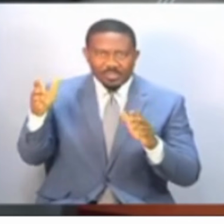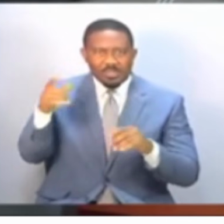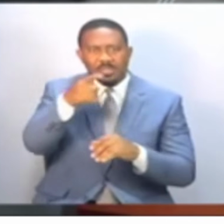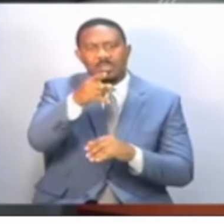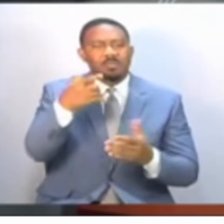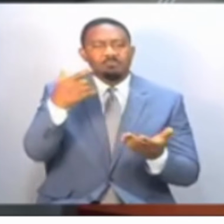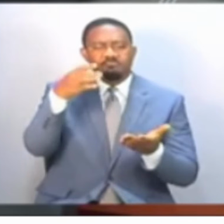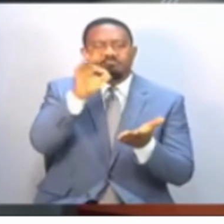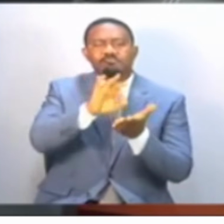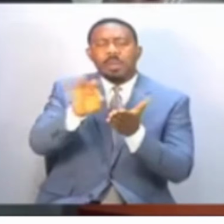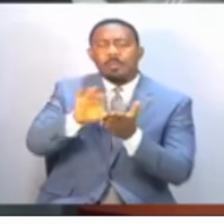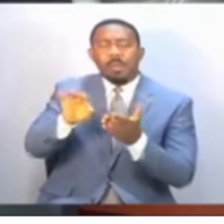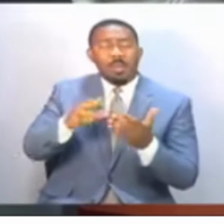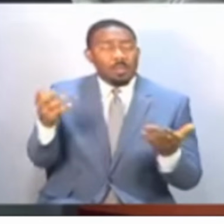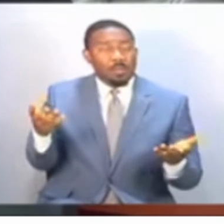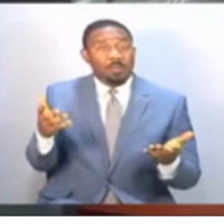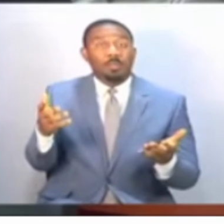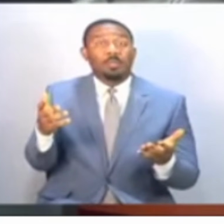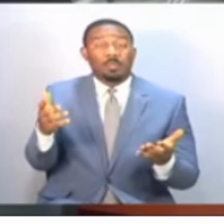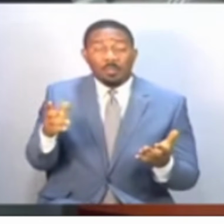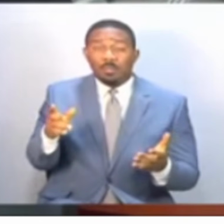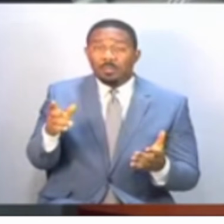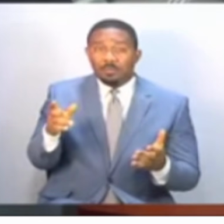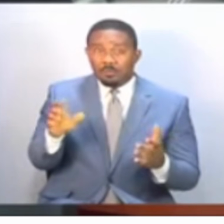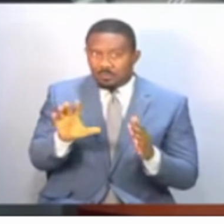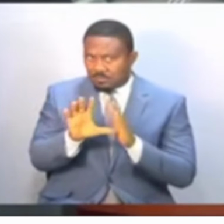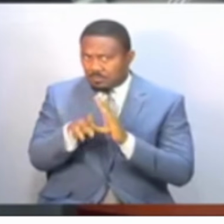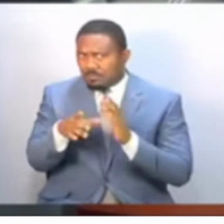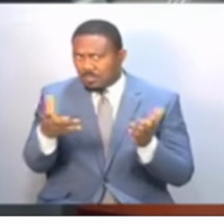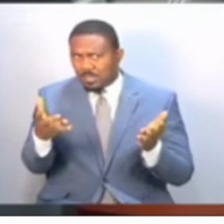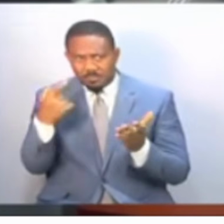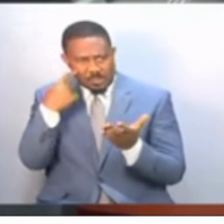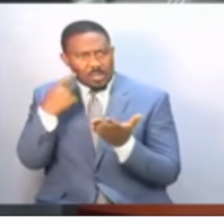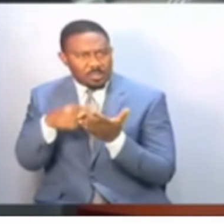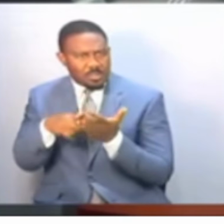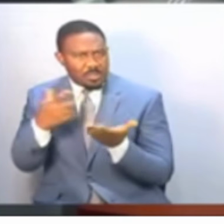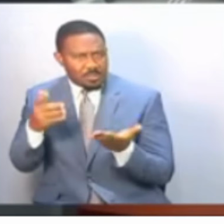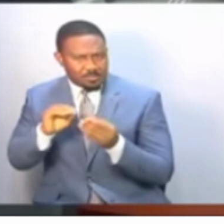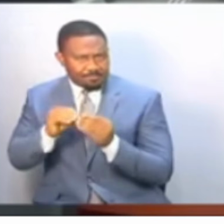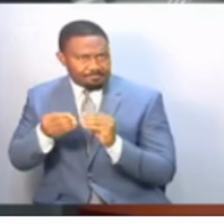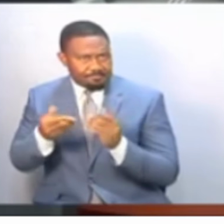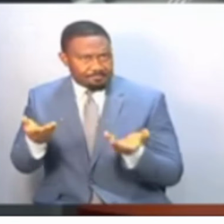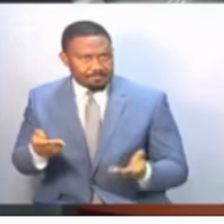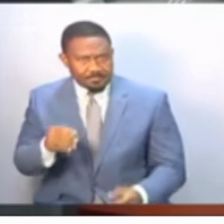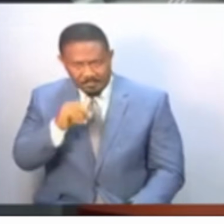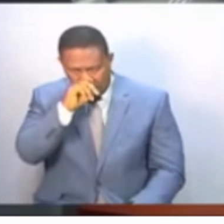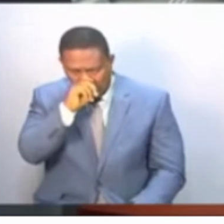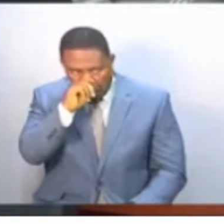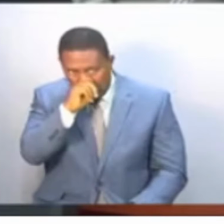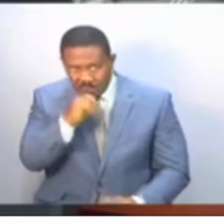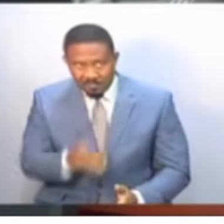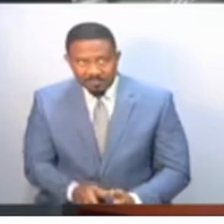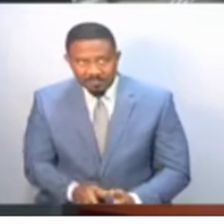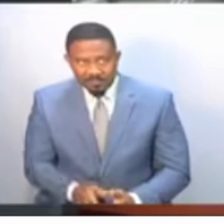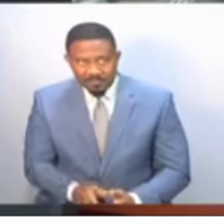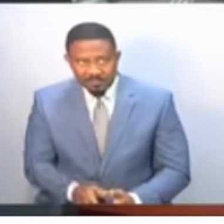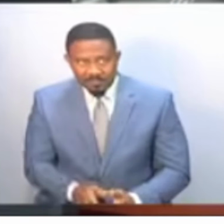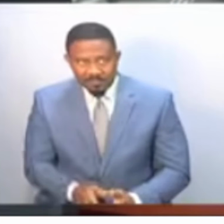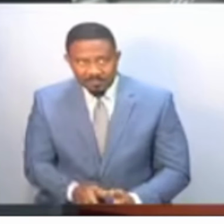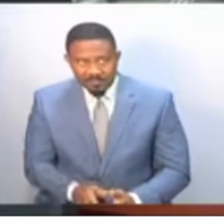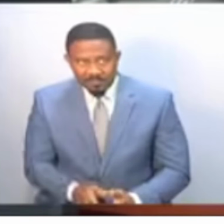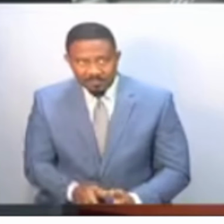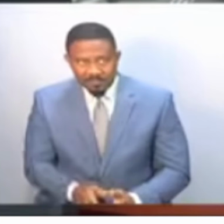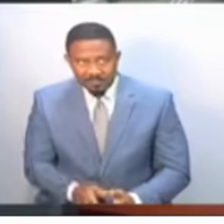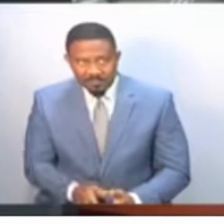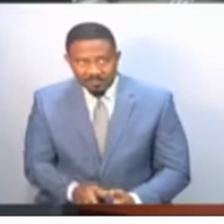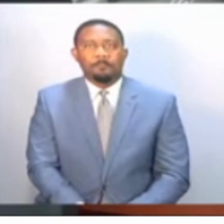count, then we can look at the figures and see if there is continue the business of